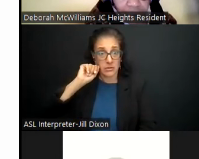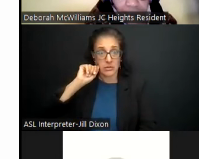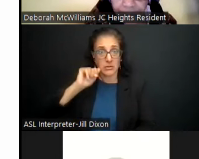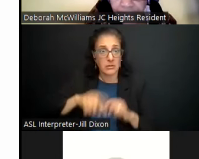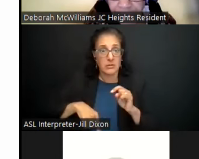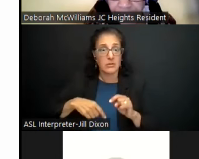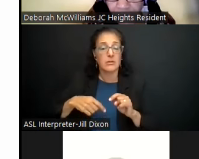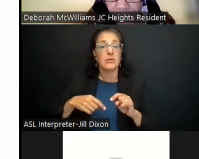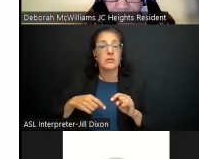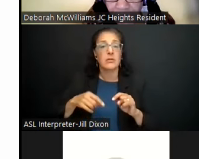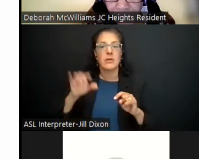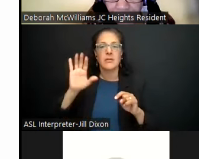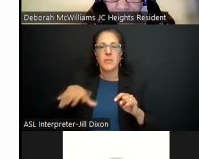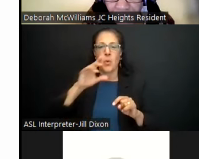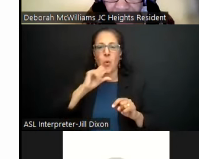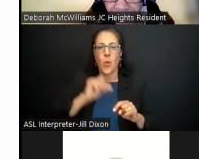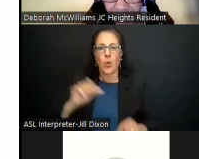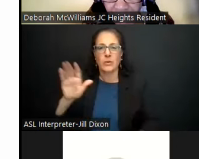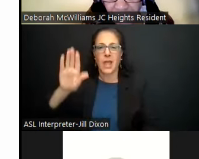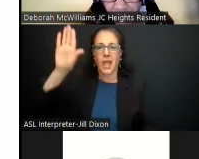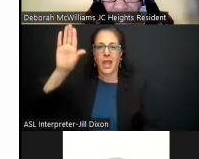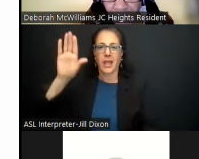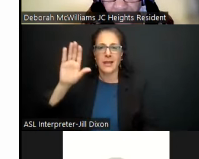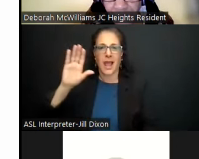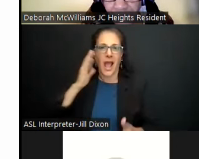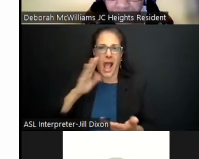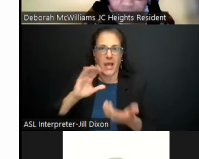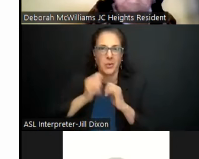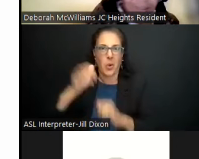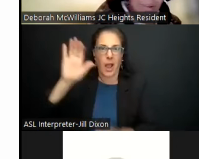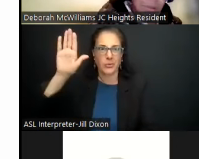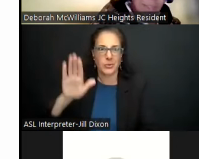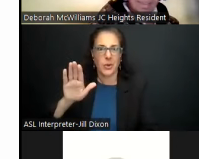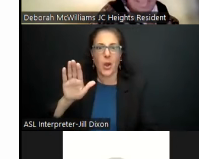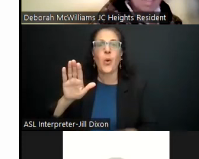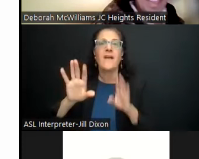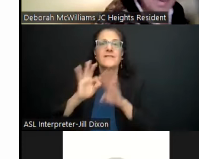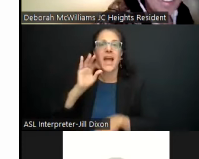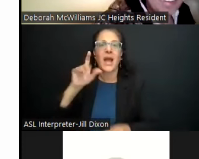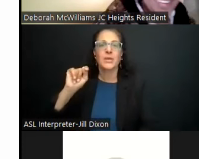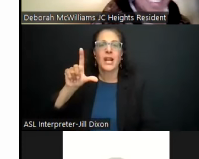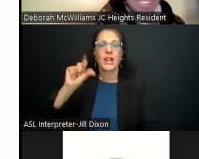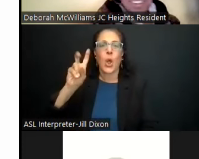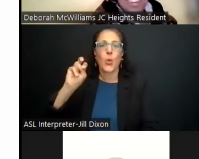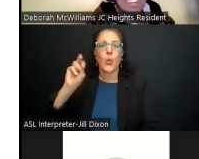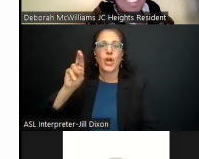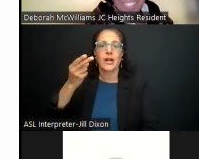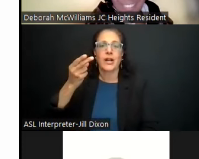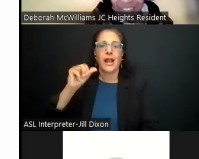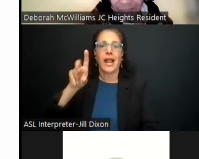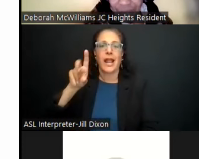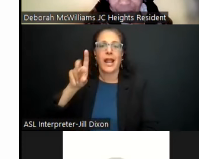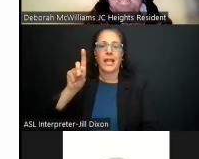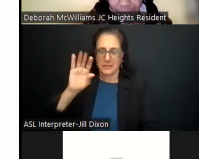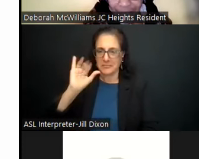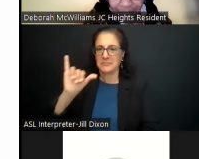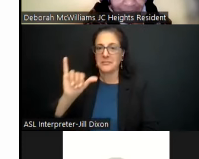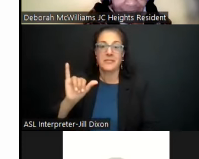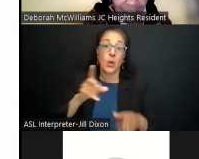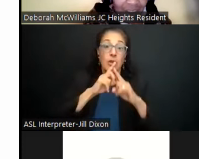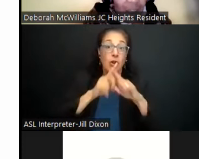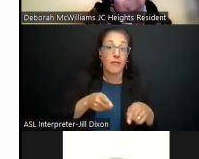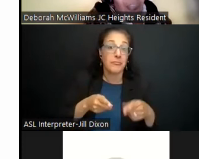Oh, that must have been the old hand. I don't know how to get, I don't know. Oh, there it is. Lower hand. Okay. I got it. Well, while you're off mute,